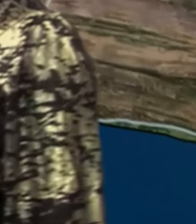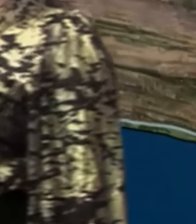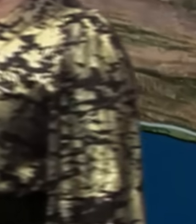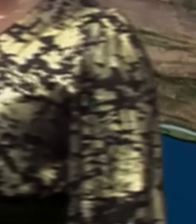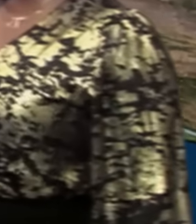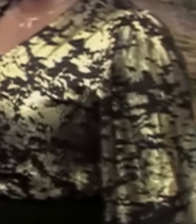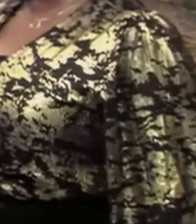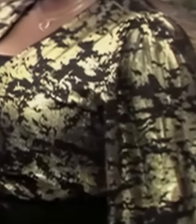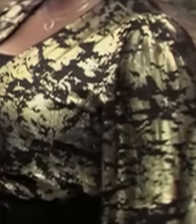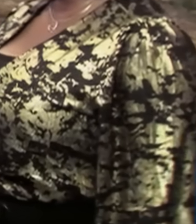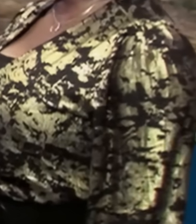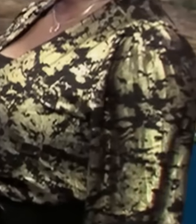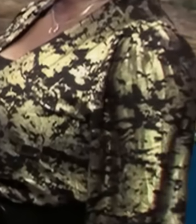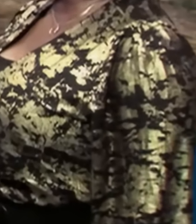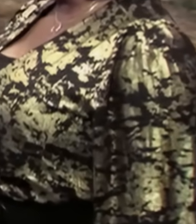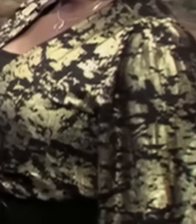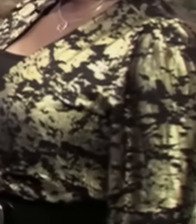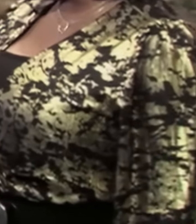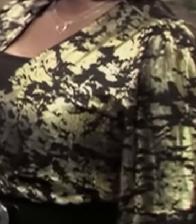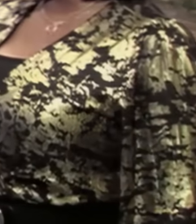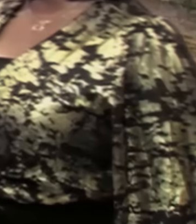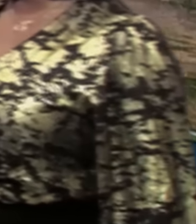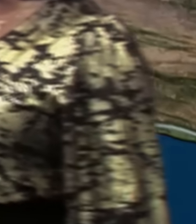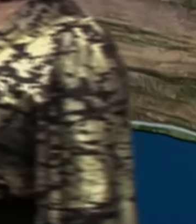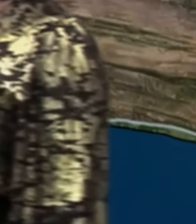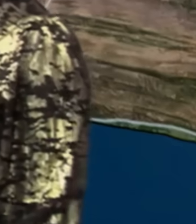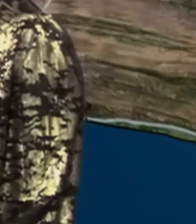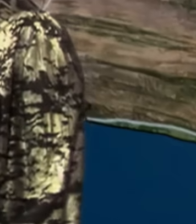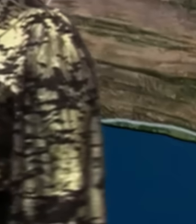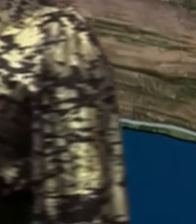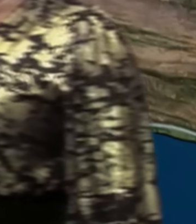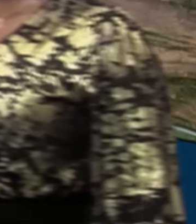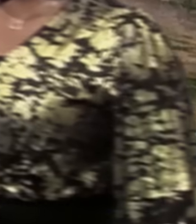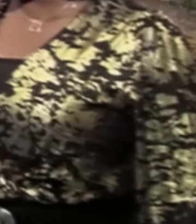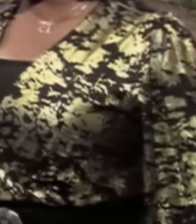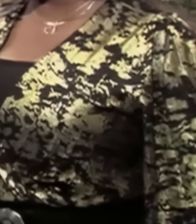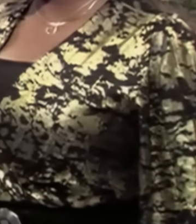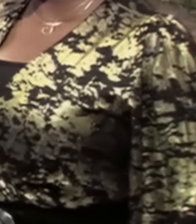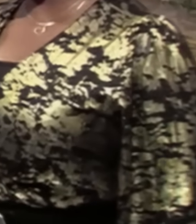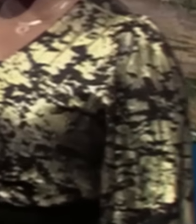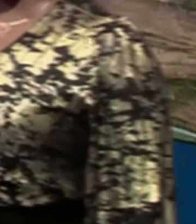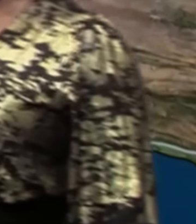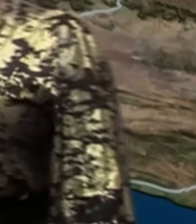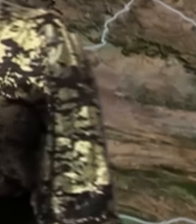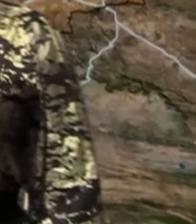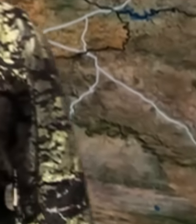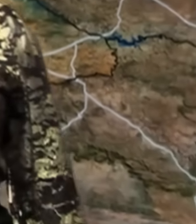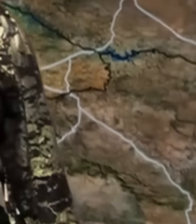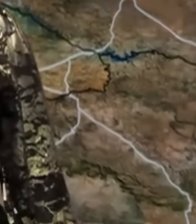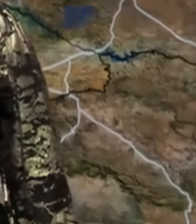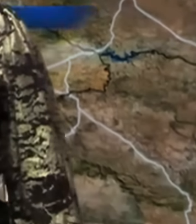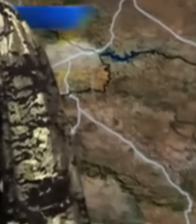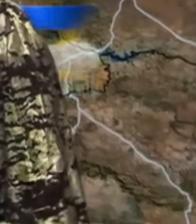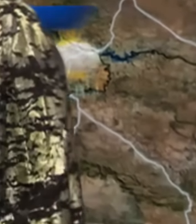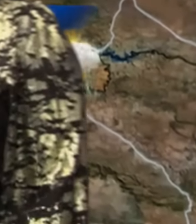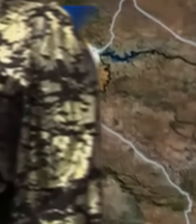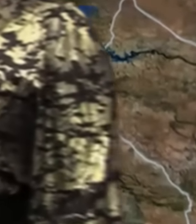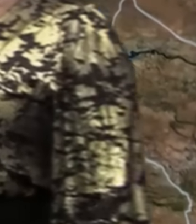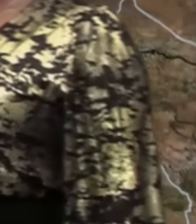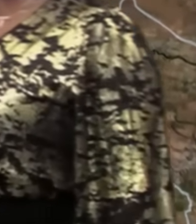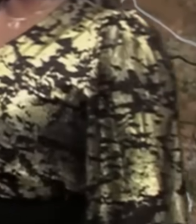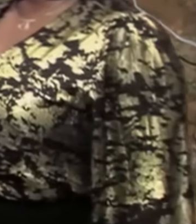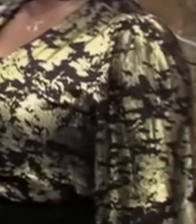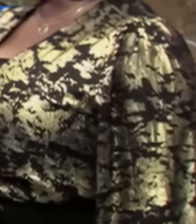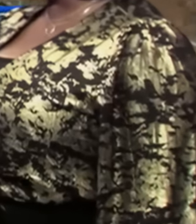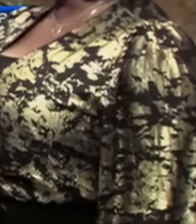o le Vredendal go tla be go ntše go ruthetše go ne le mosarasarane letšatši le tla be le ka maru lebelela wena o le Cape Town go le seswai provinceng